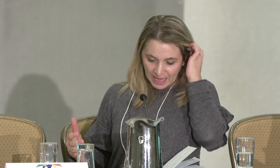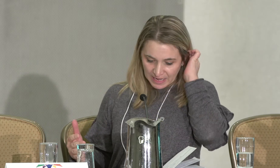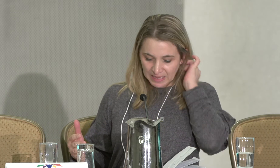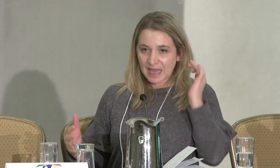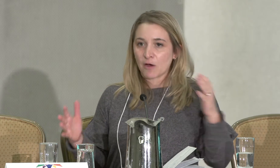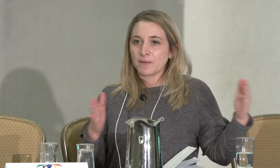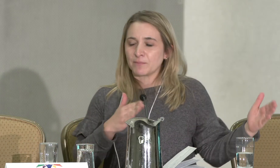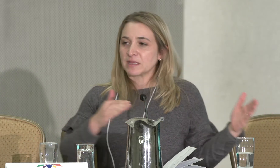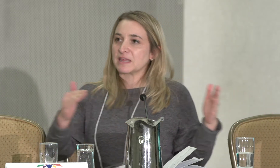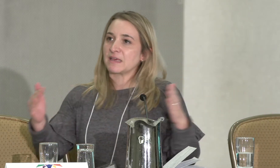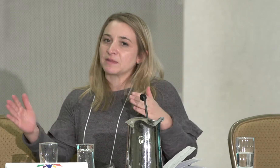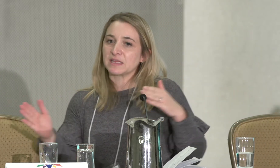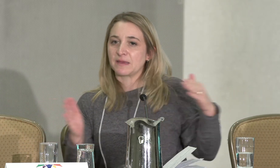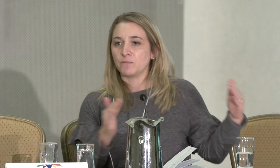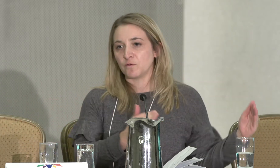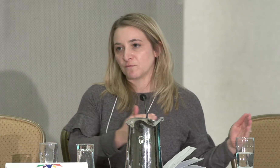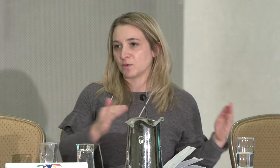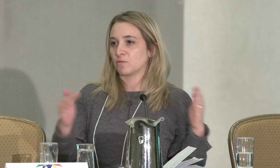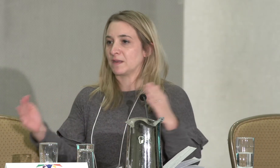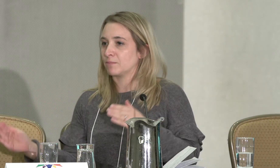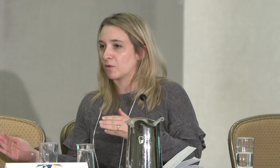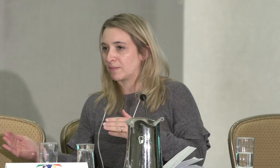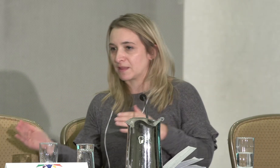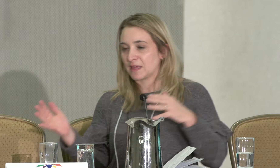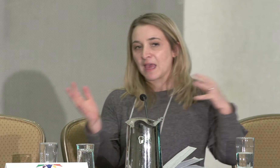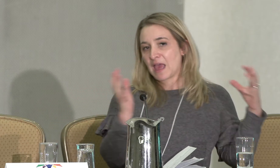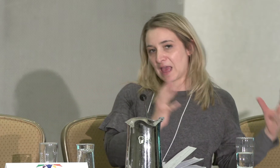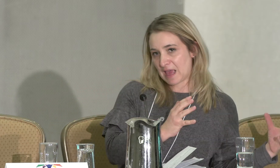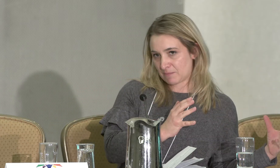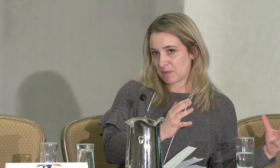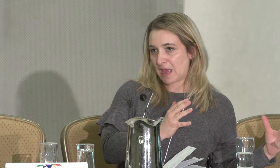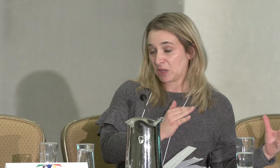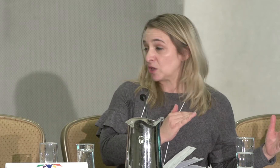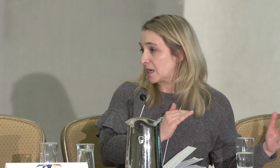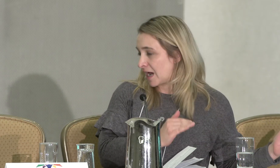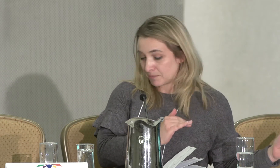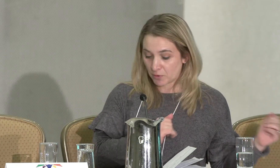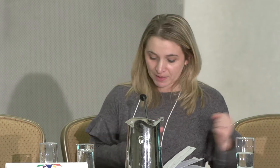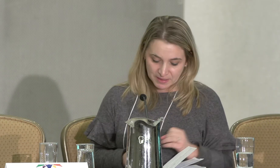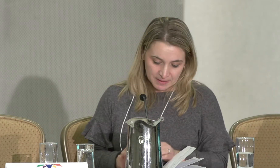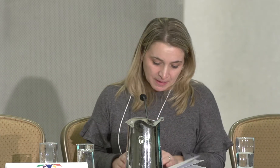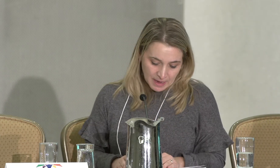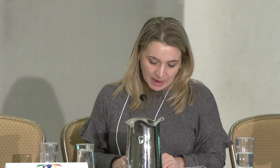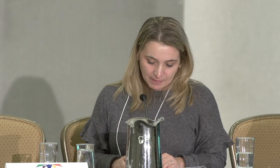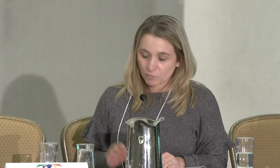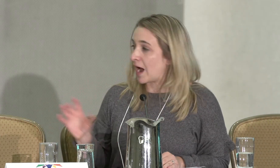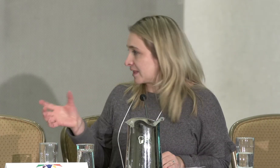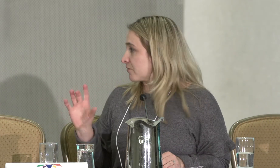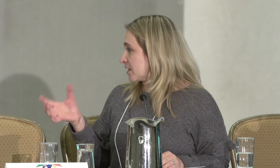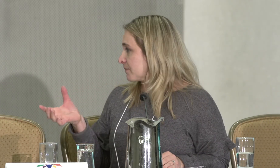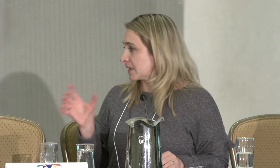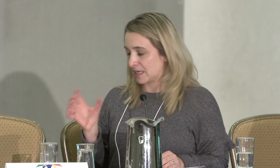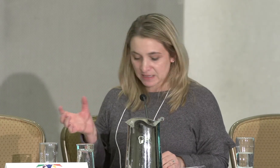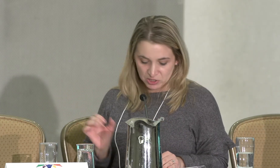benefits that allow people to seamlessly move between employment and unemployment